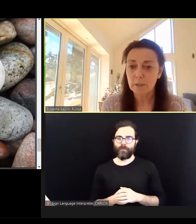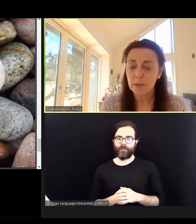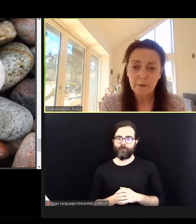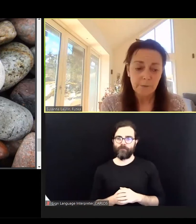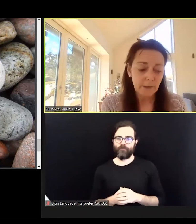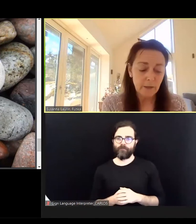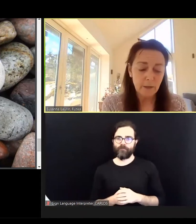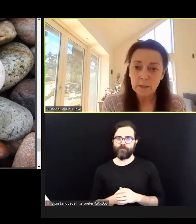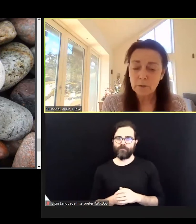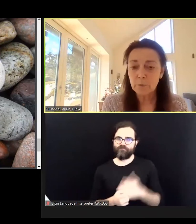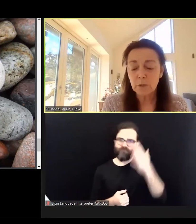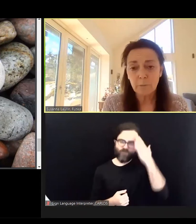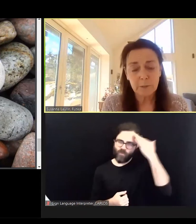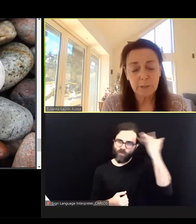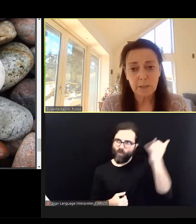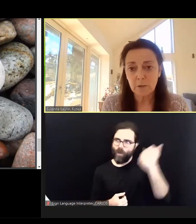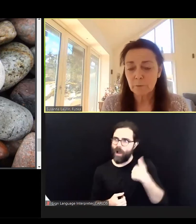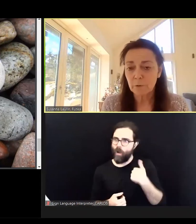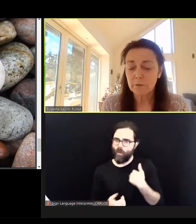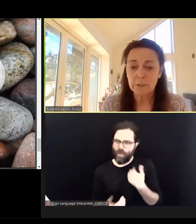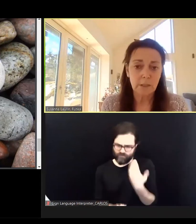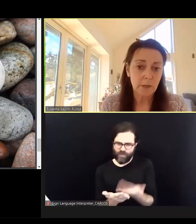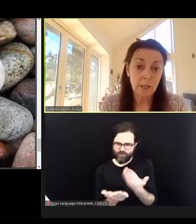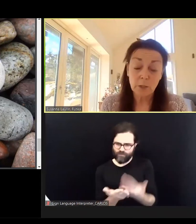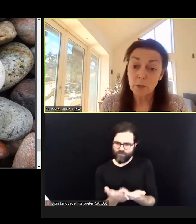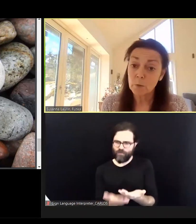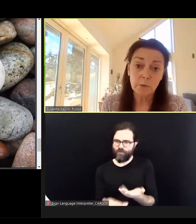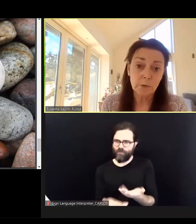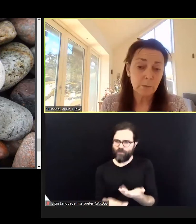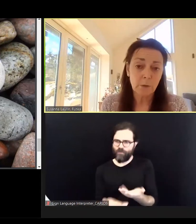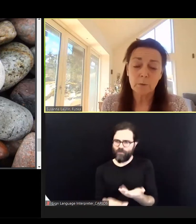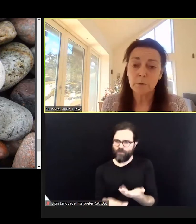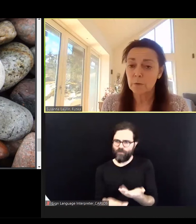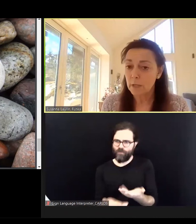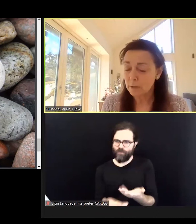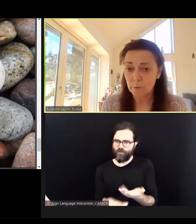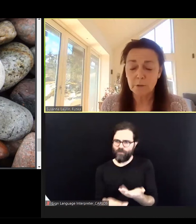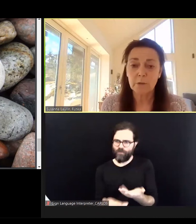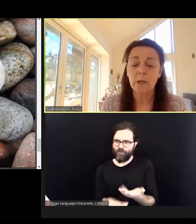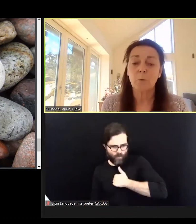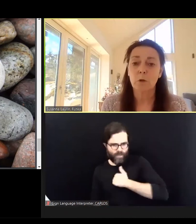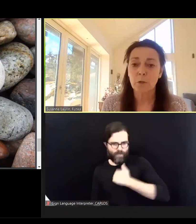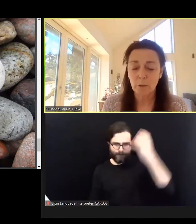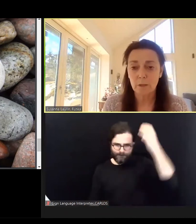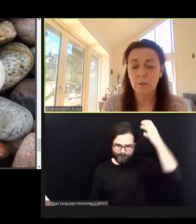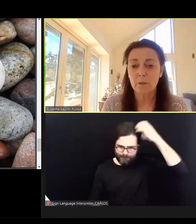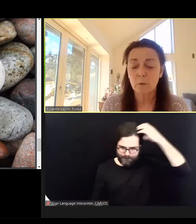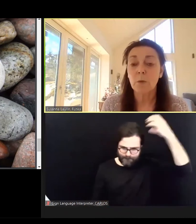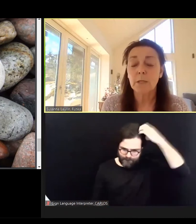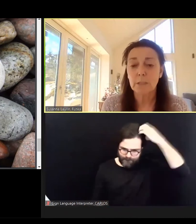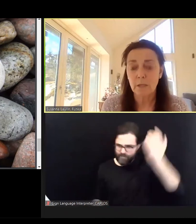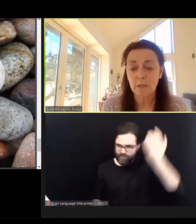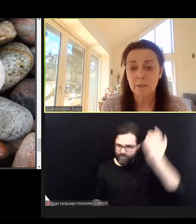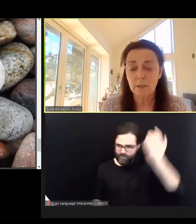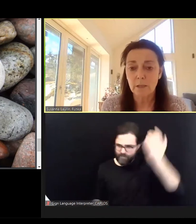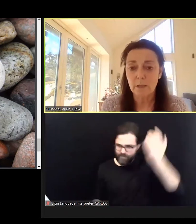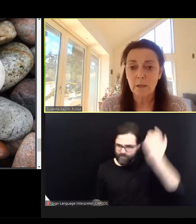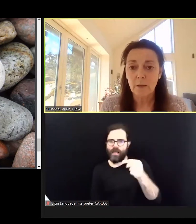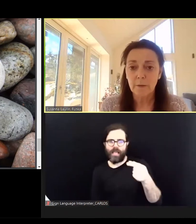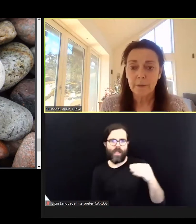make sure that the standards are pointing to relevant technology and that we are using the new emerging technology to